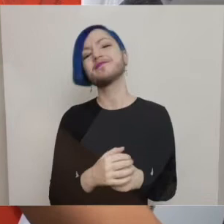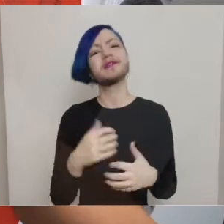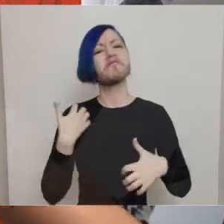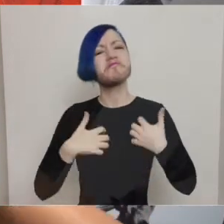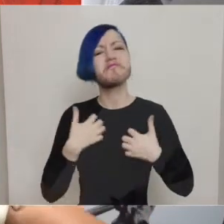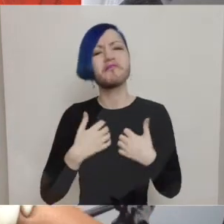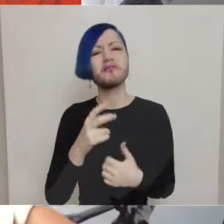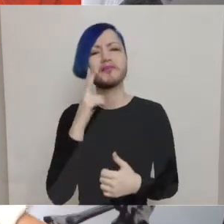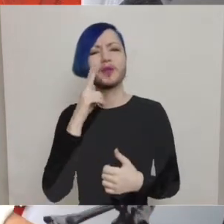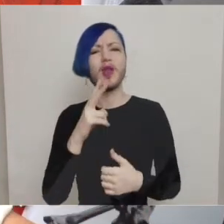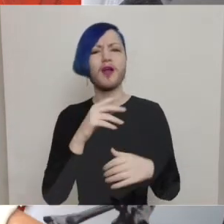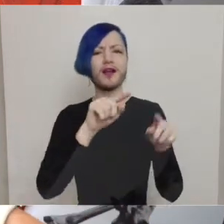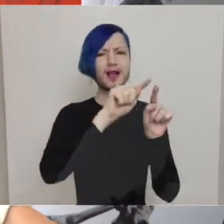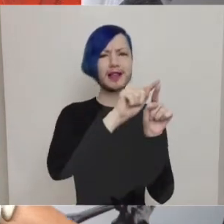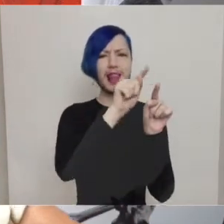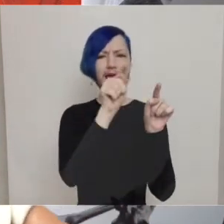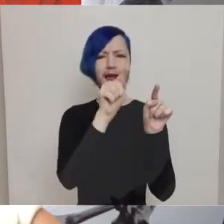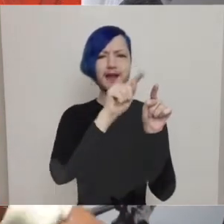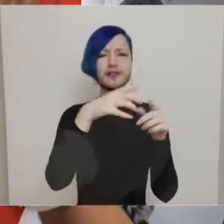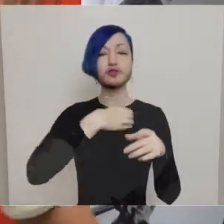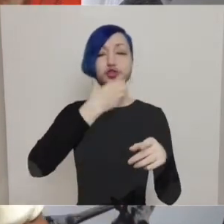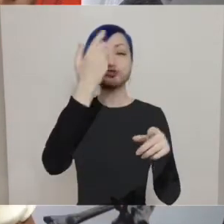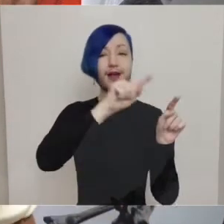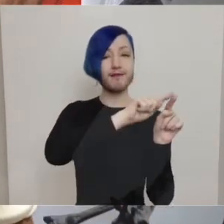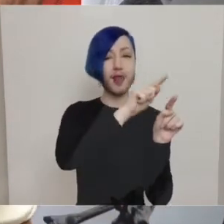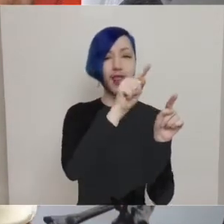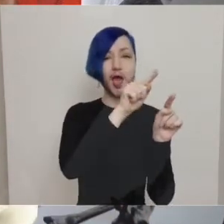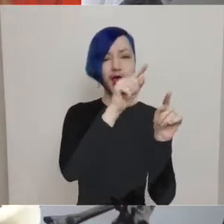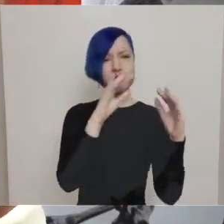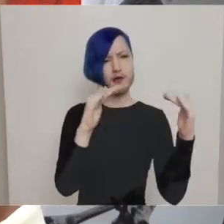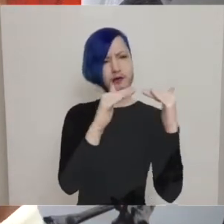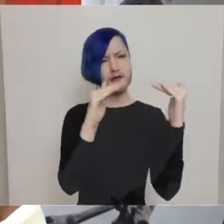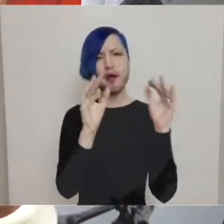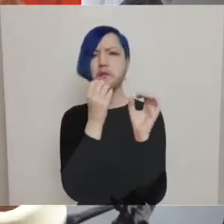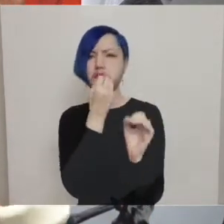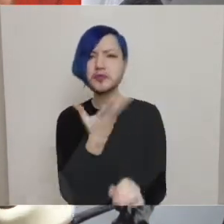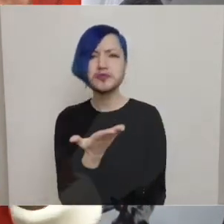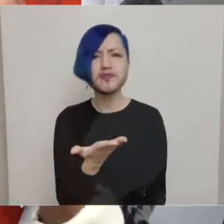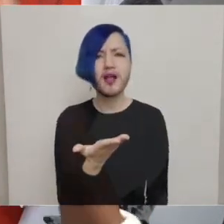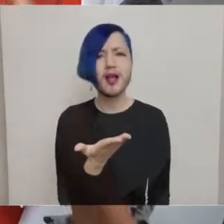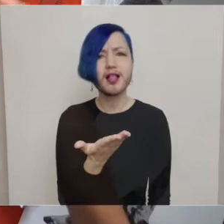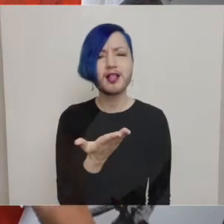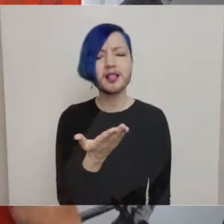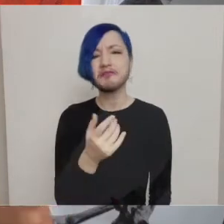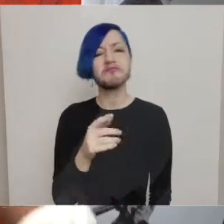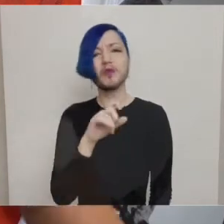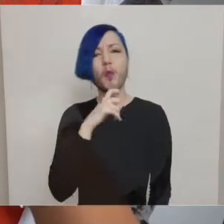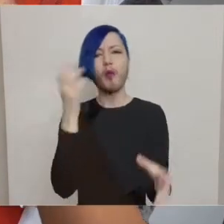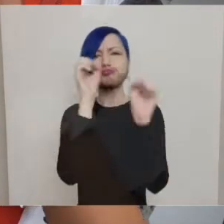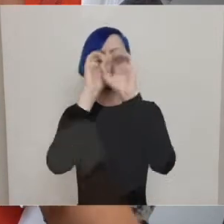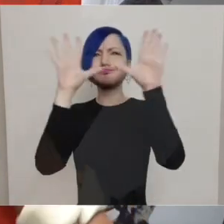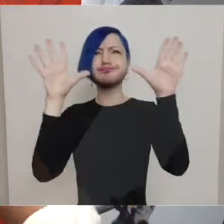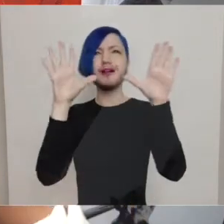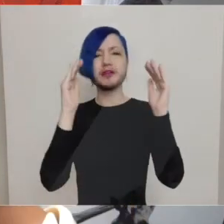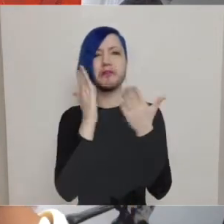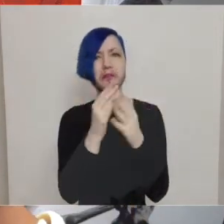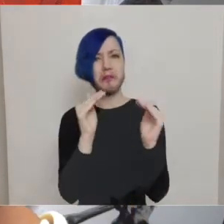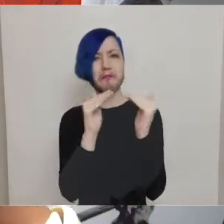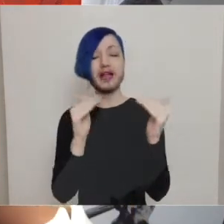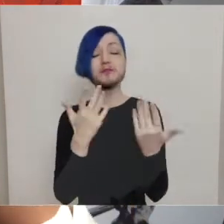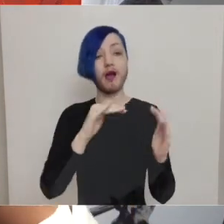of the giraffe fits really beautifully with this image. You know, you wouldn't think that they belong together, but that